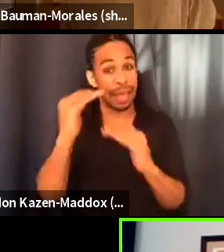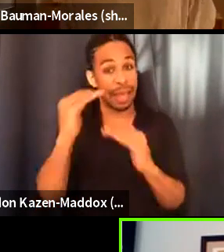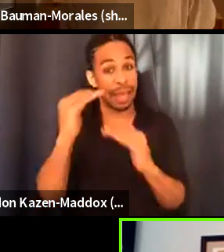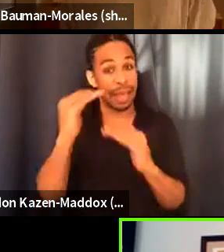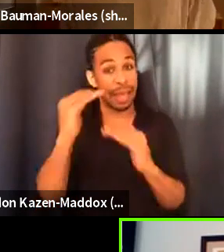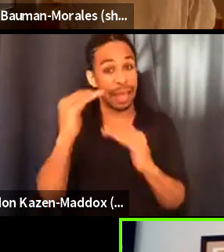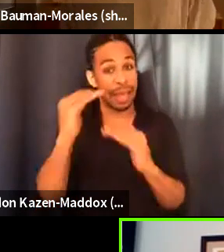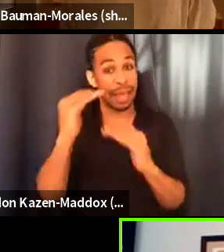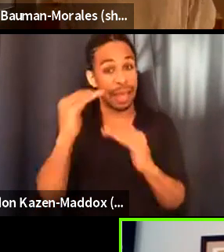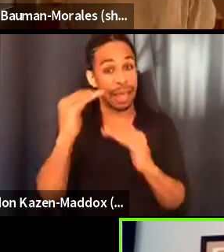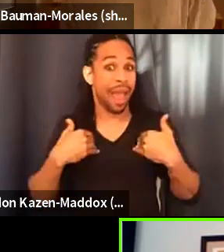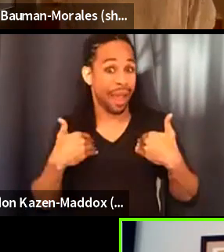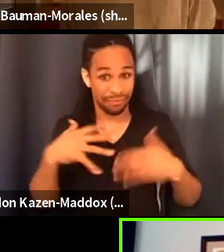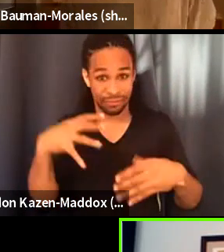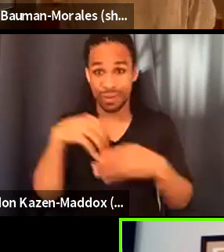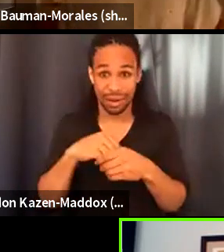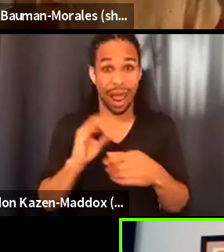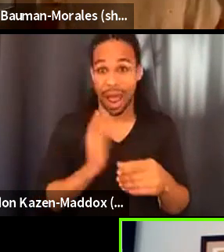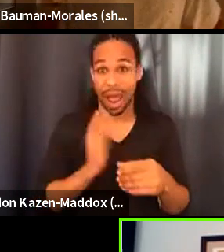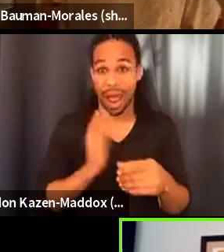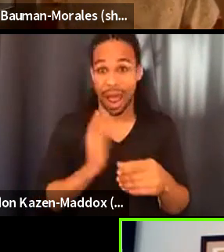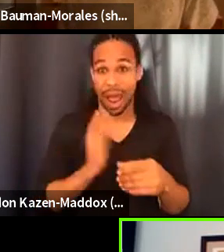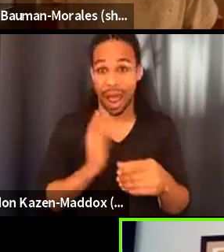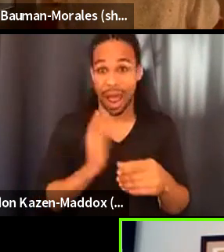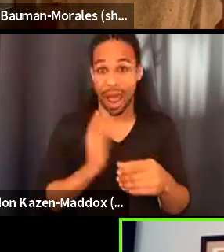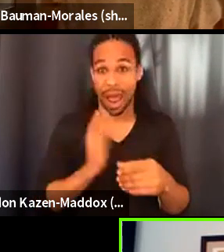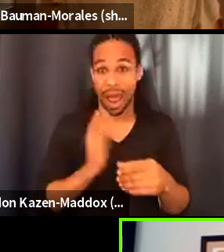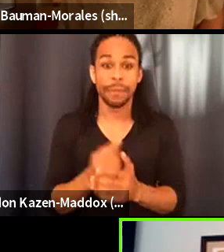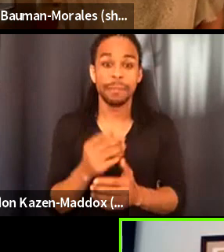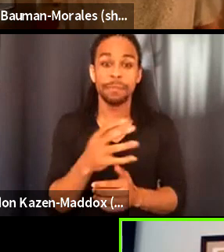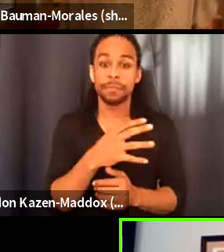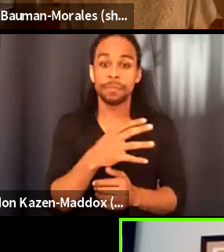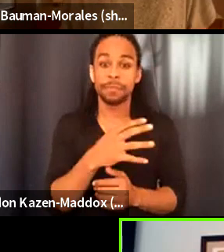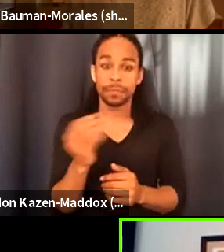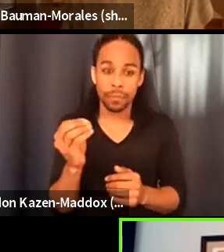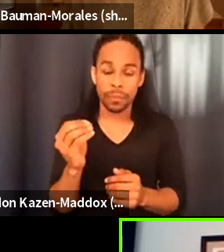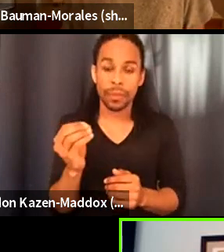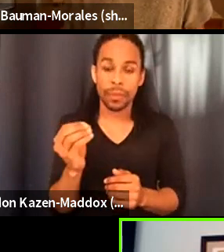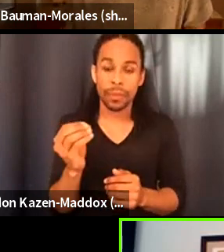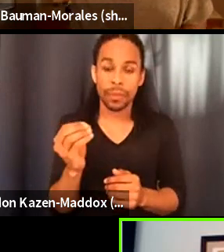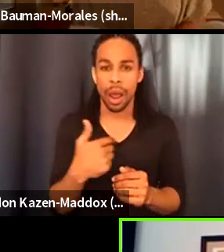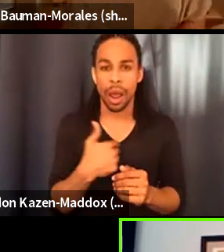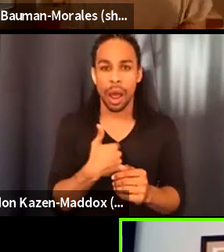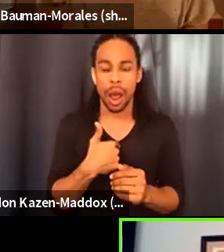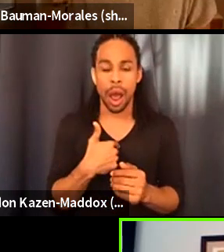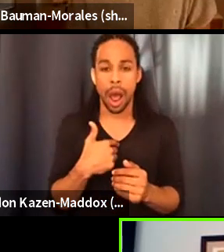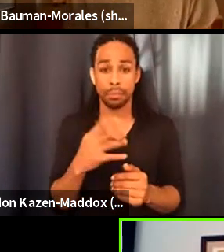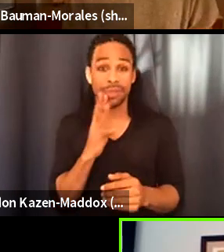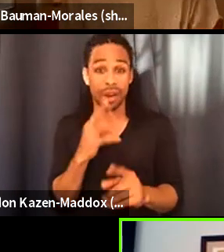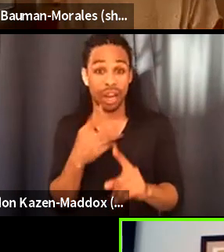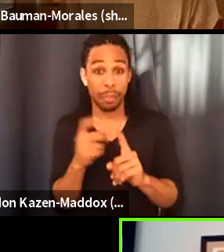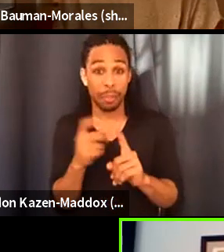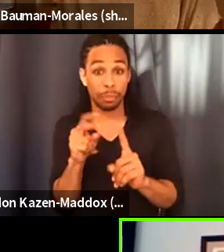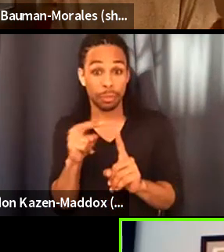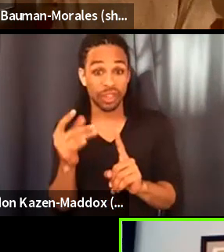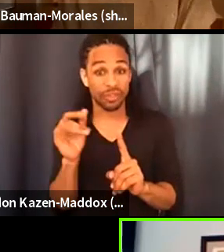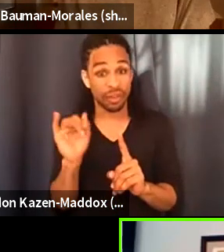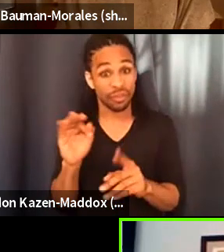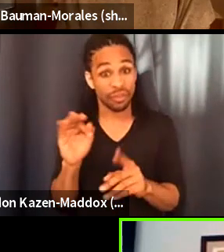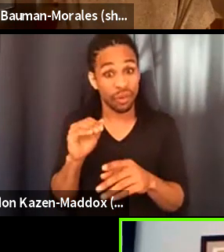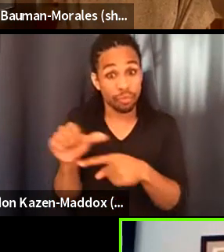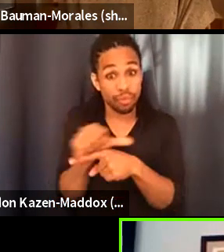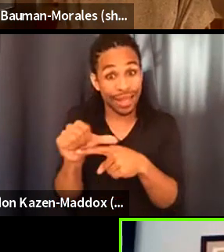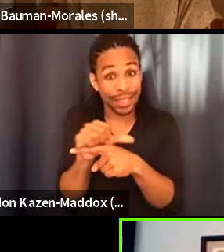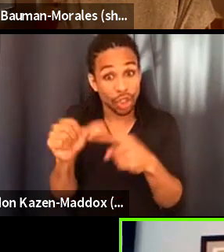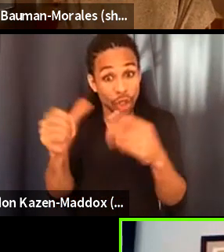as, a model presenter or a practitioner, but I do try to be ethical in the